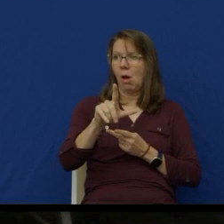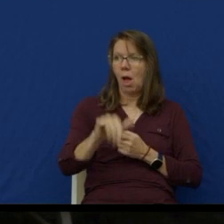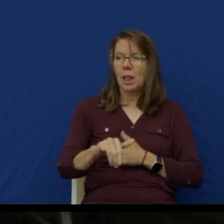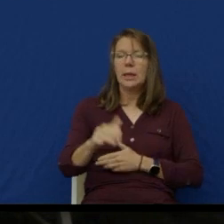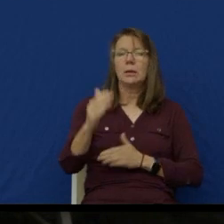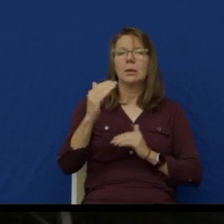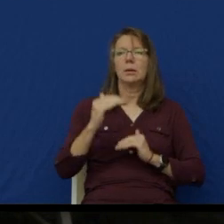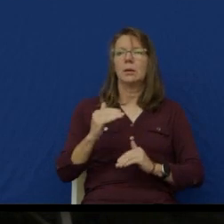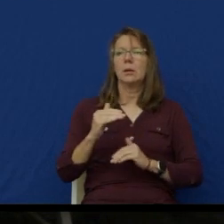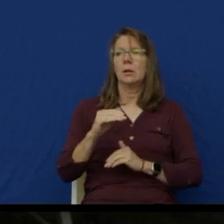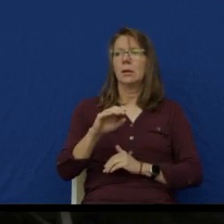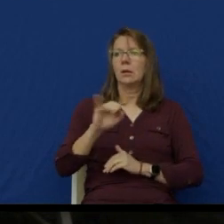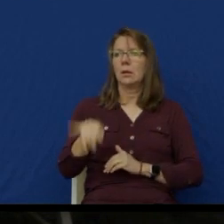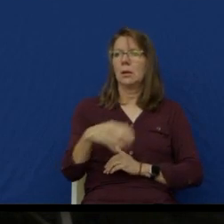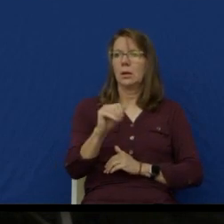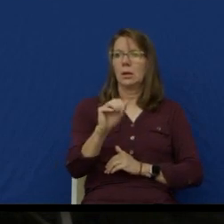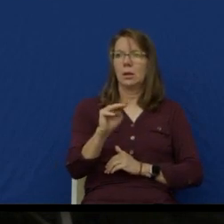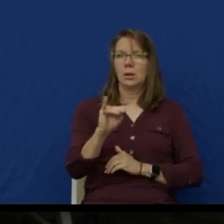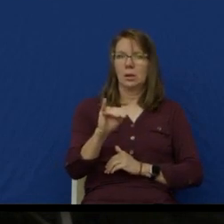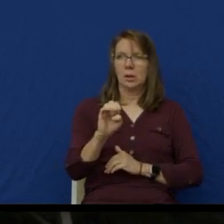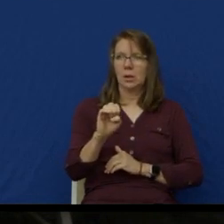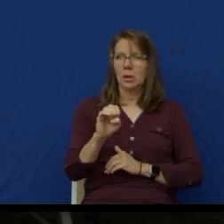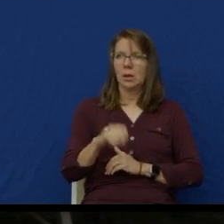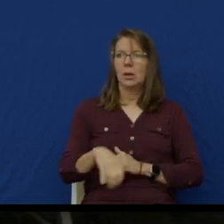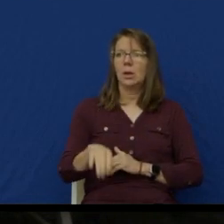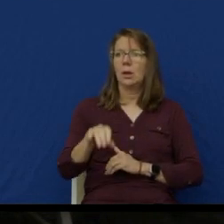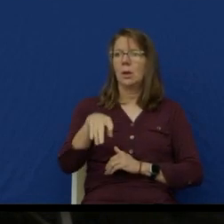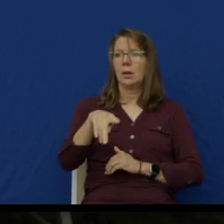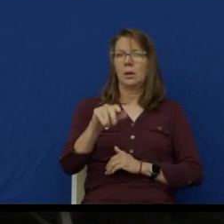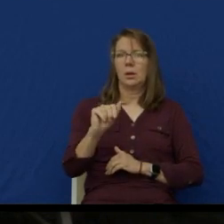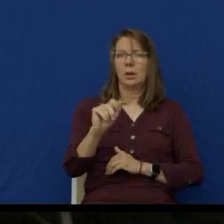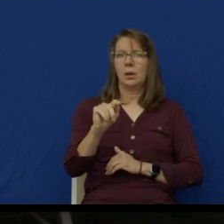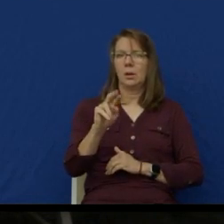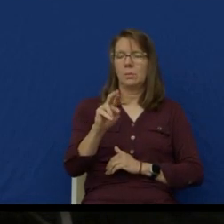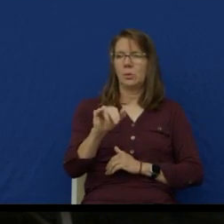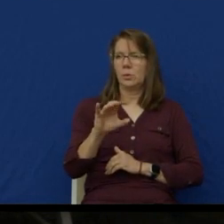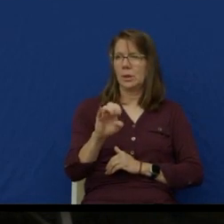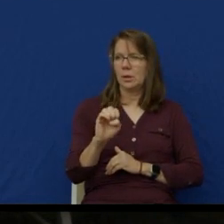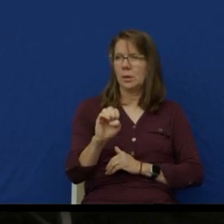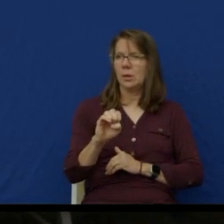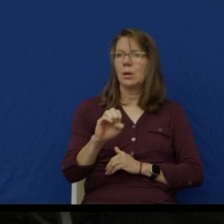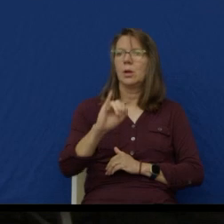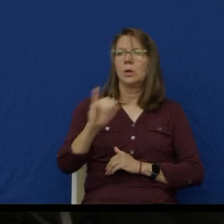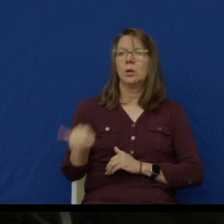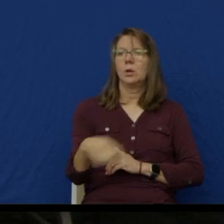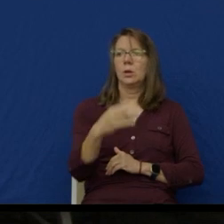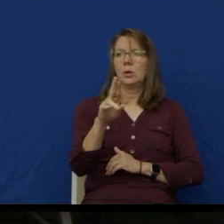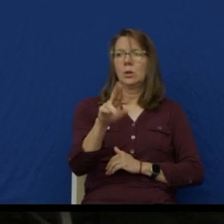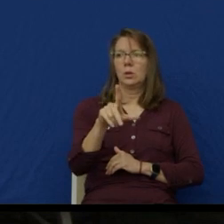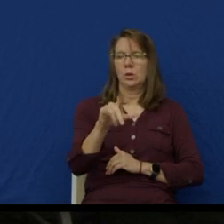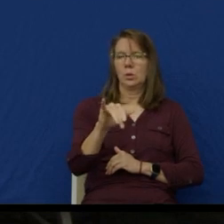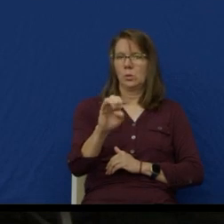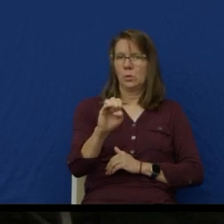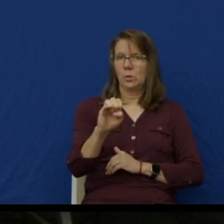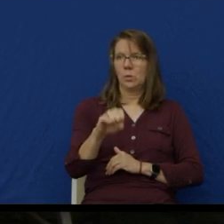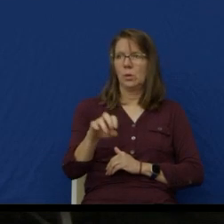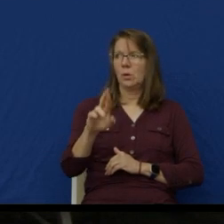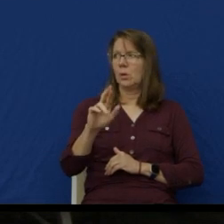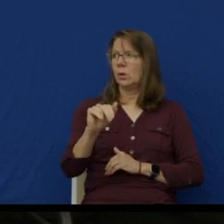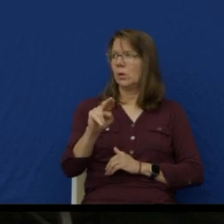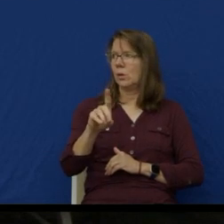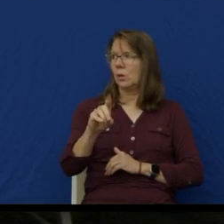Here. Jamie Bowling. Here. Patrice McCrary. Here. Julie Pyle. Here. Randy Poe.